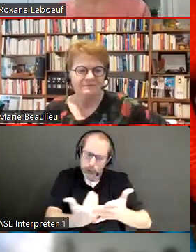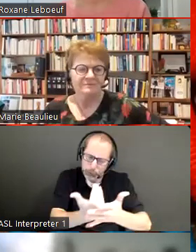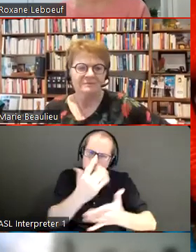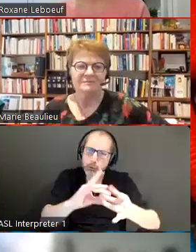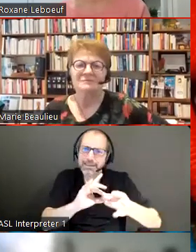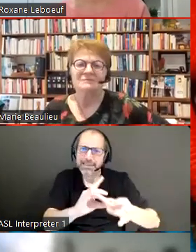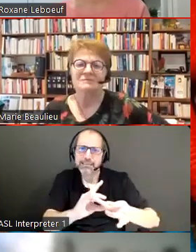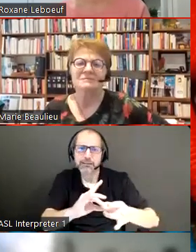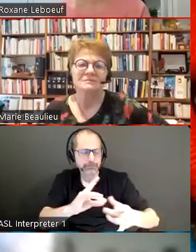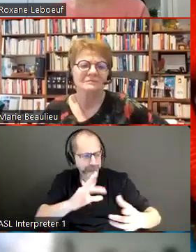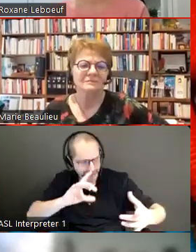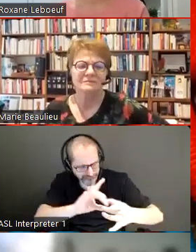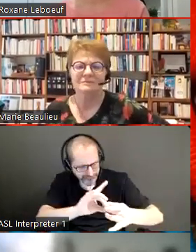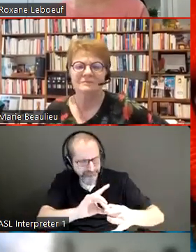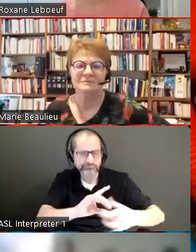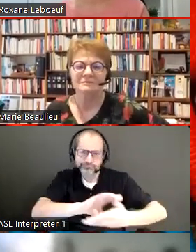respect.